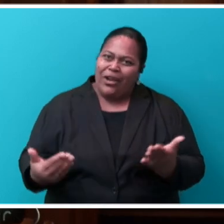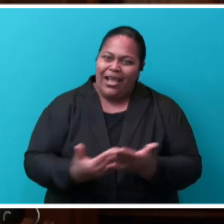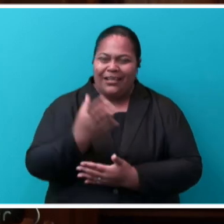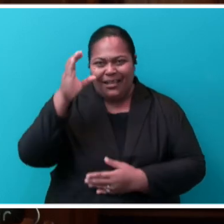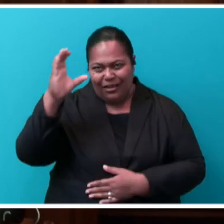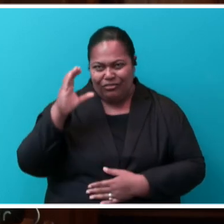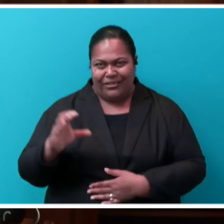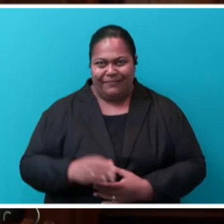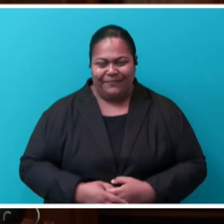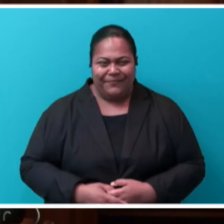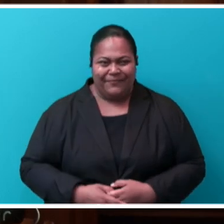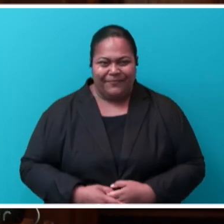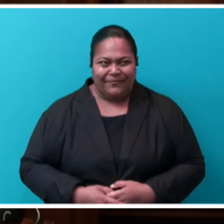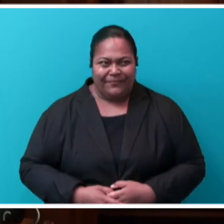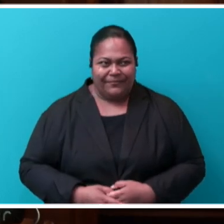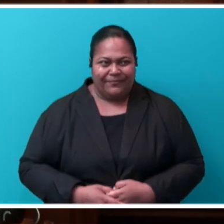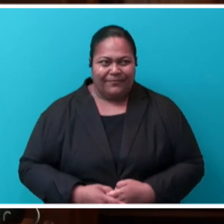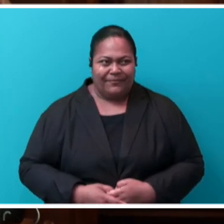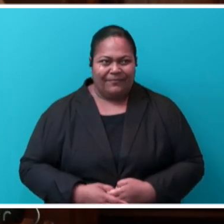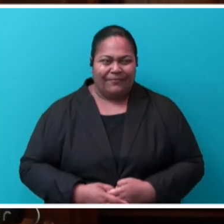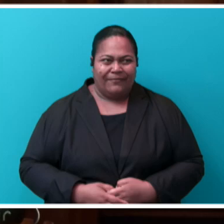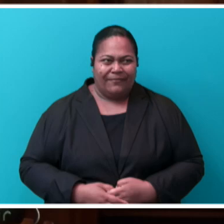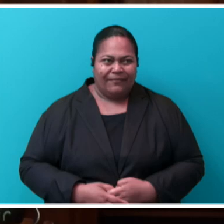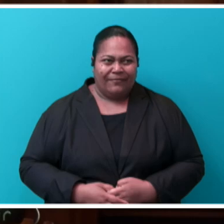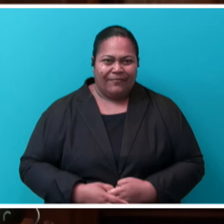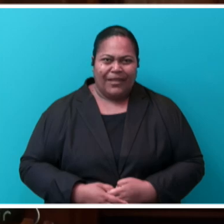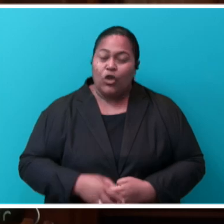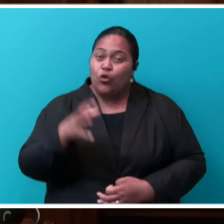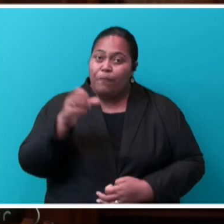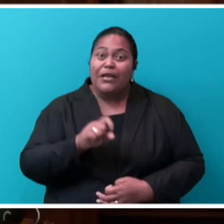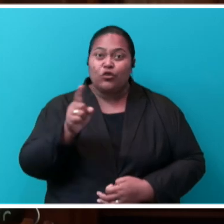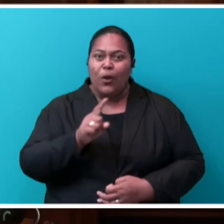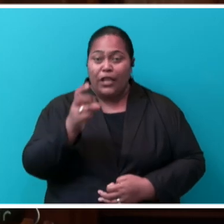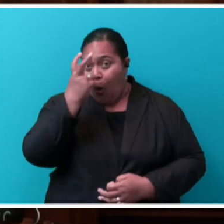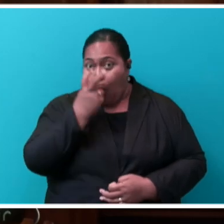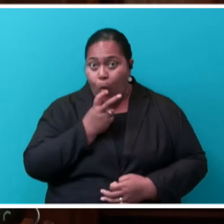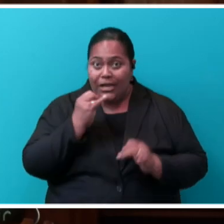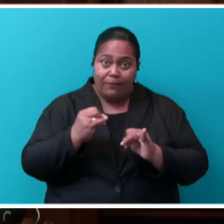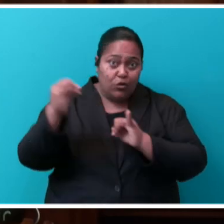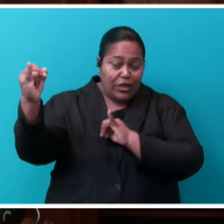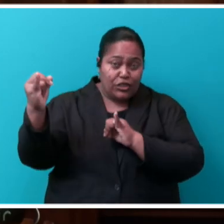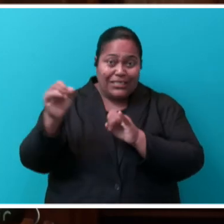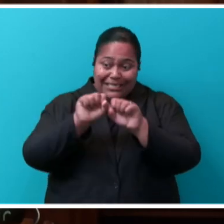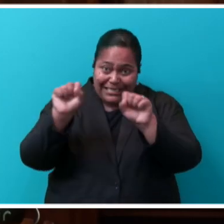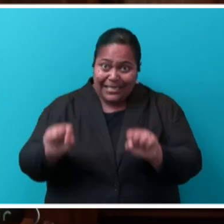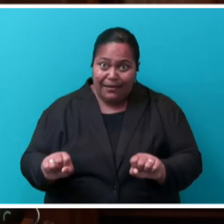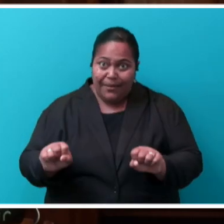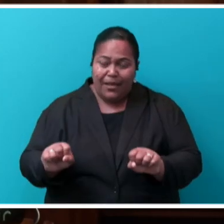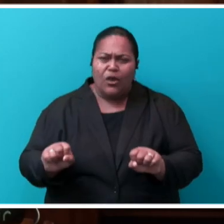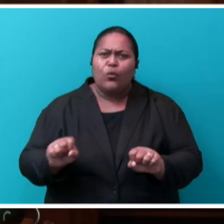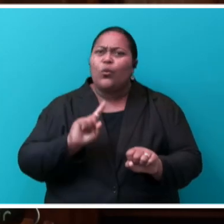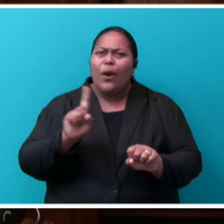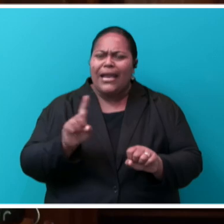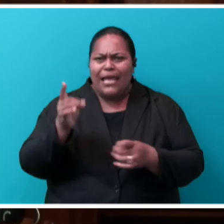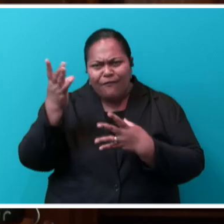Mr. Speaker, sir, integrating all immigration systems with the migration information and data